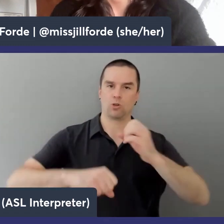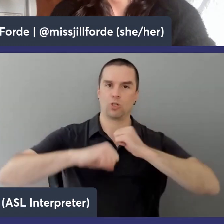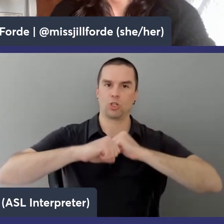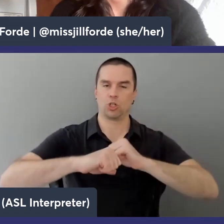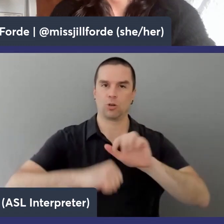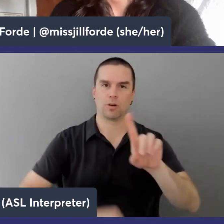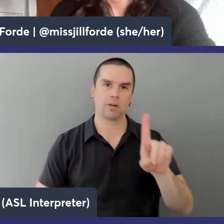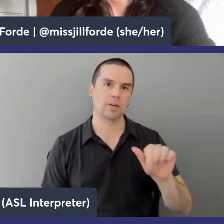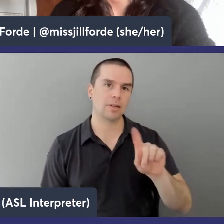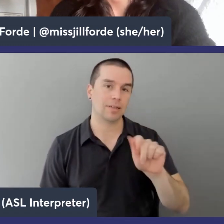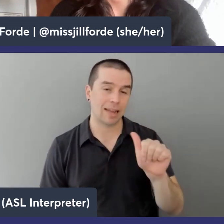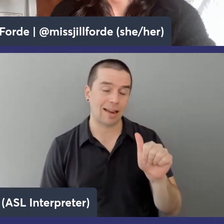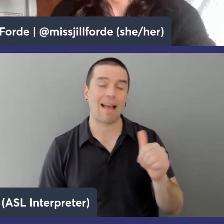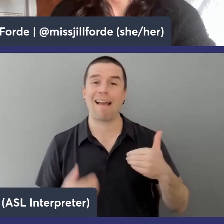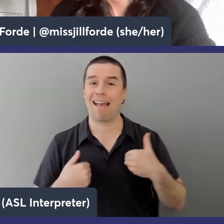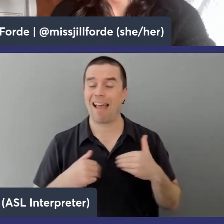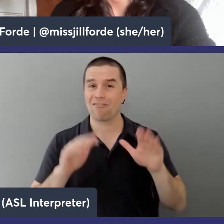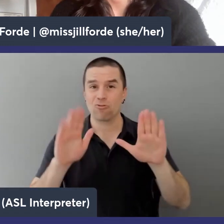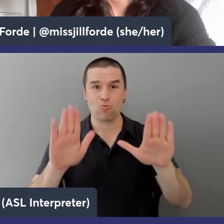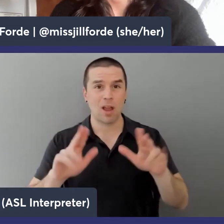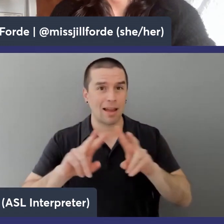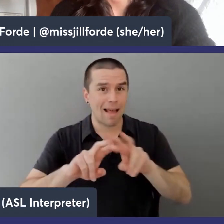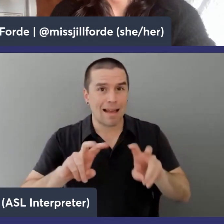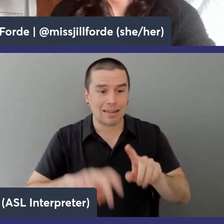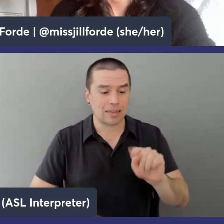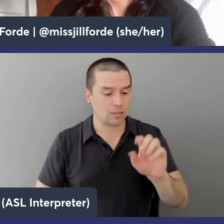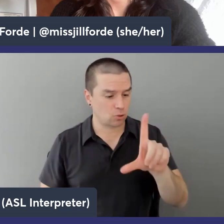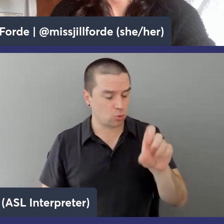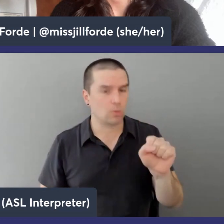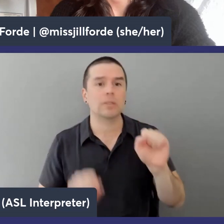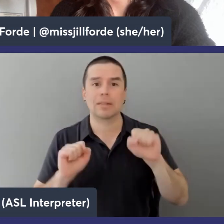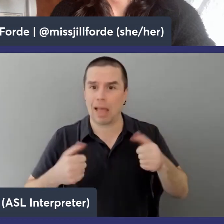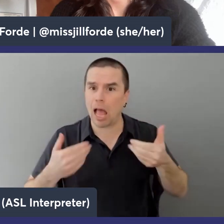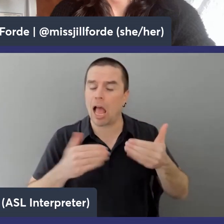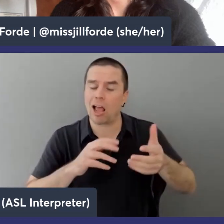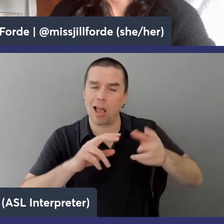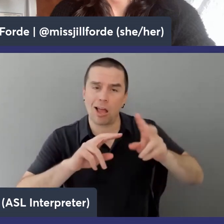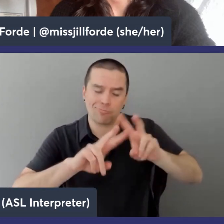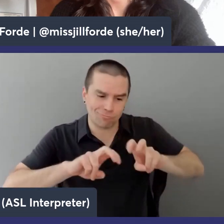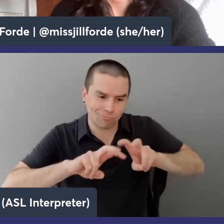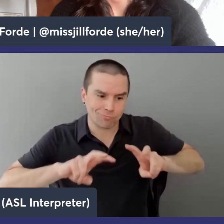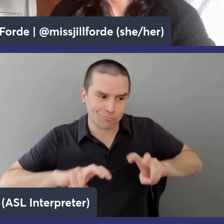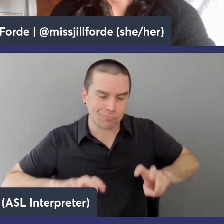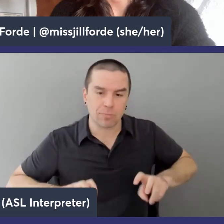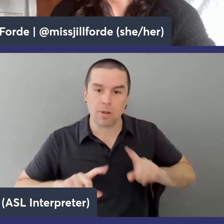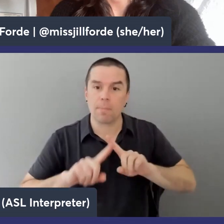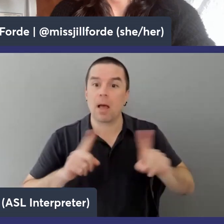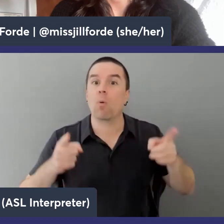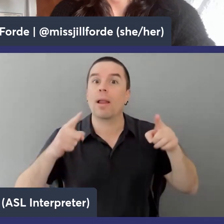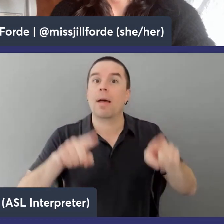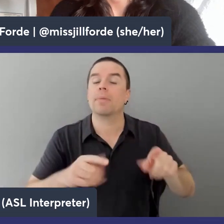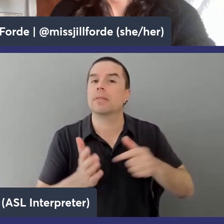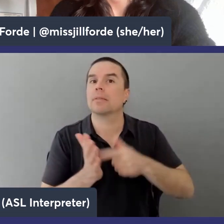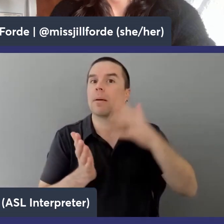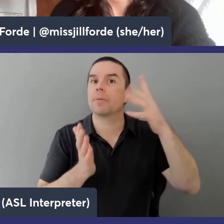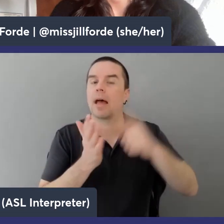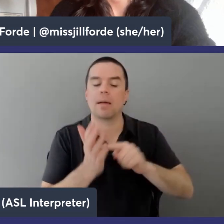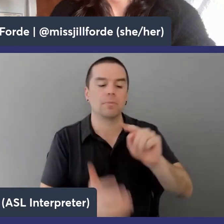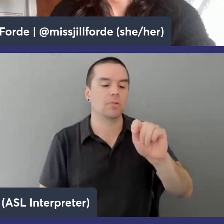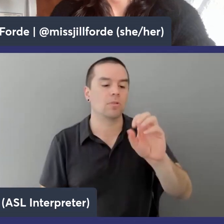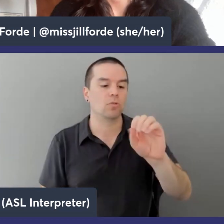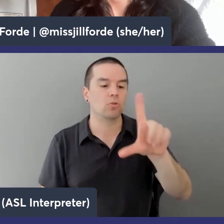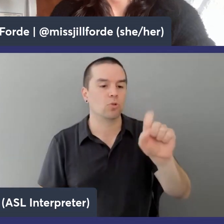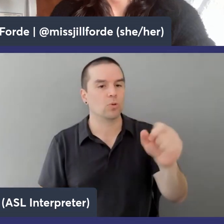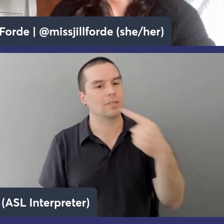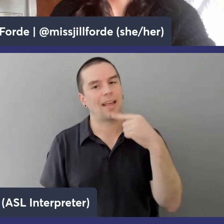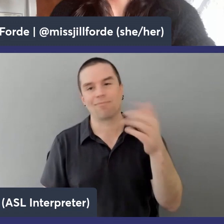in the industry today that can perform analytics. But then what happens is that sometimes those tools are like, you need to send that data to